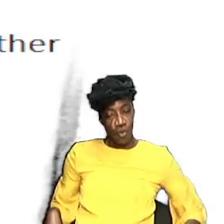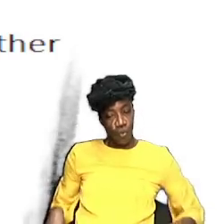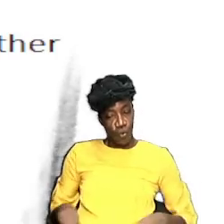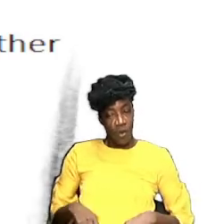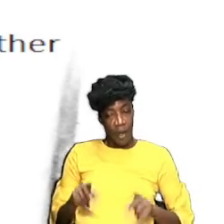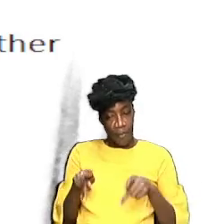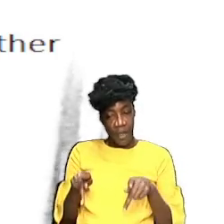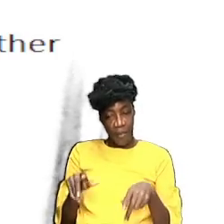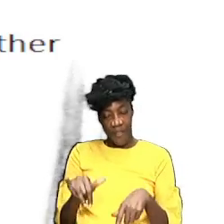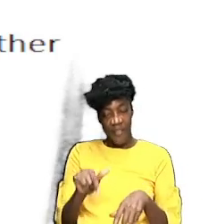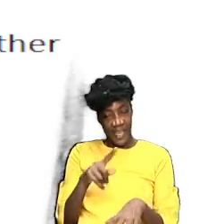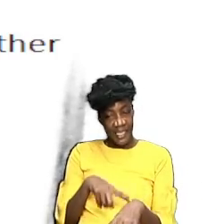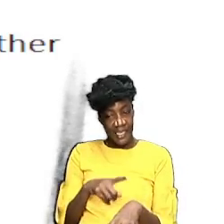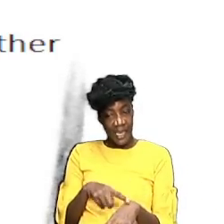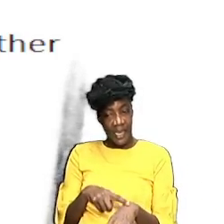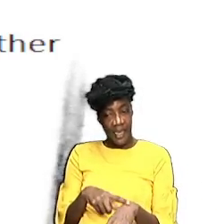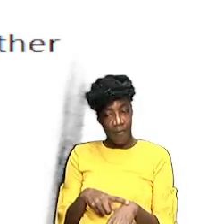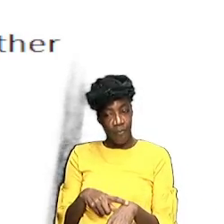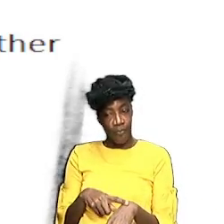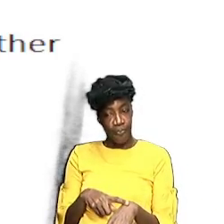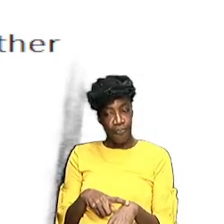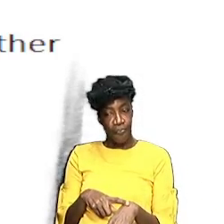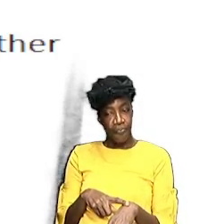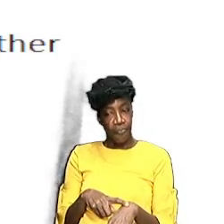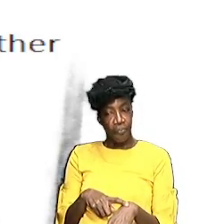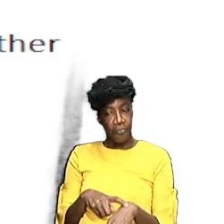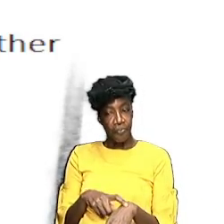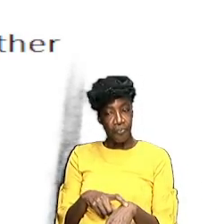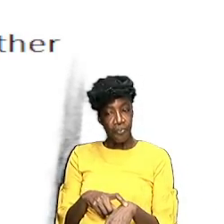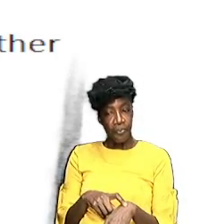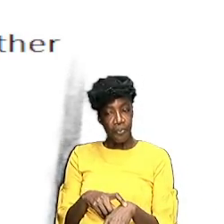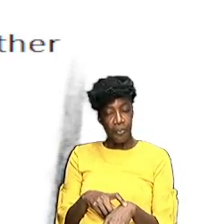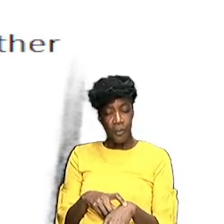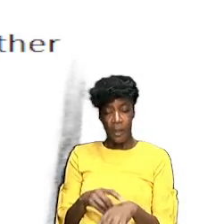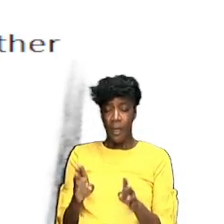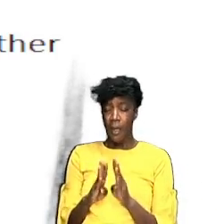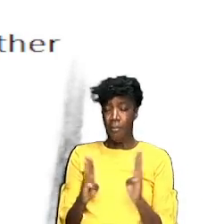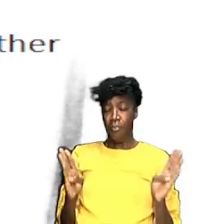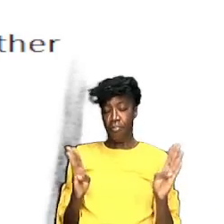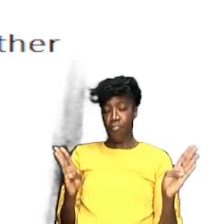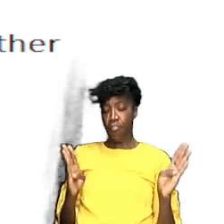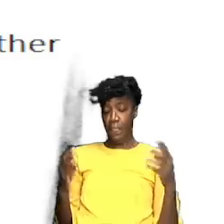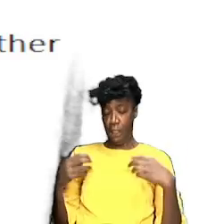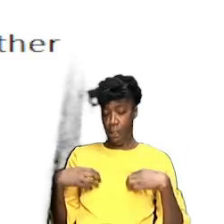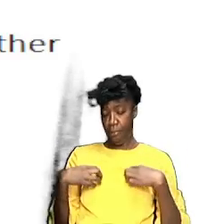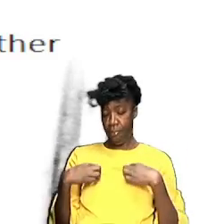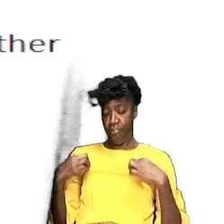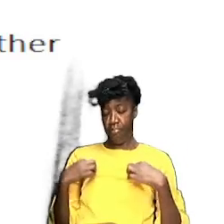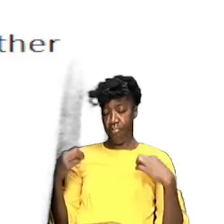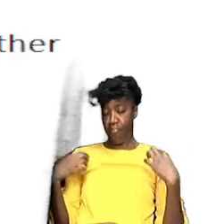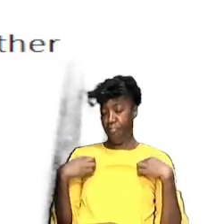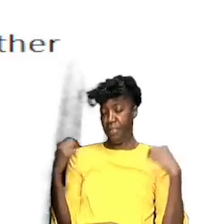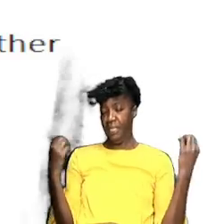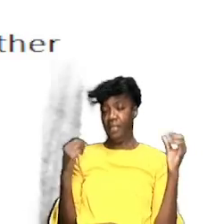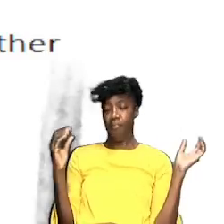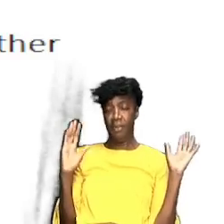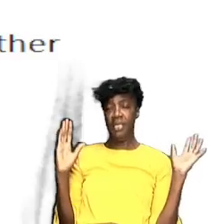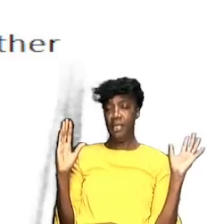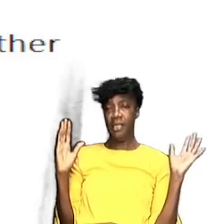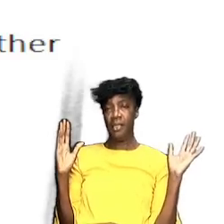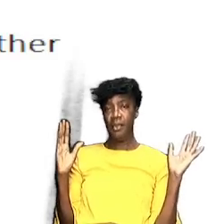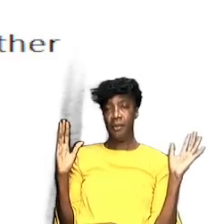in that time, amen, was roomy. The clothes that they wore were very roomy, and it tend